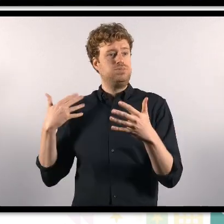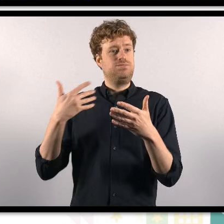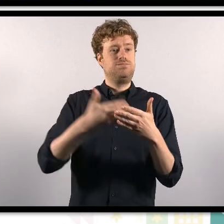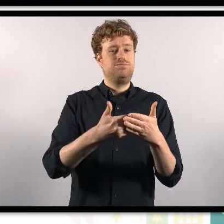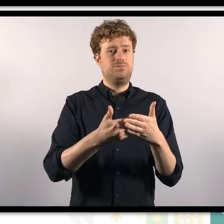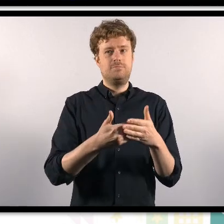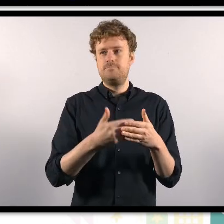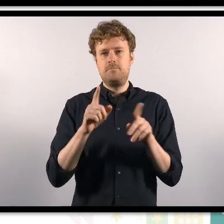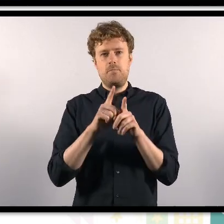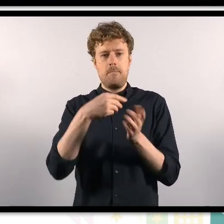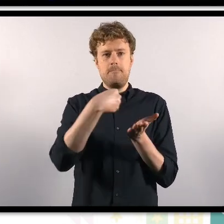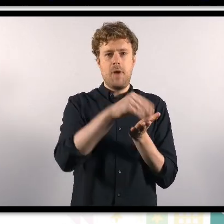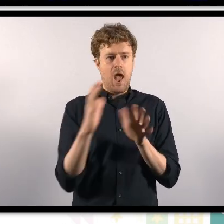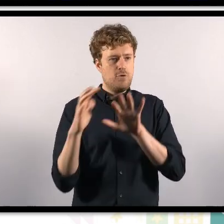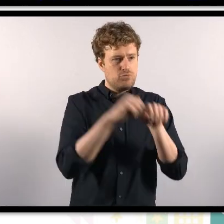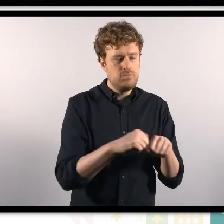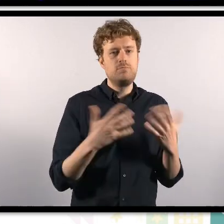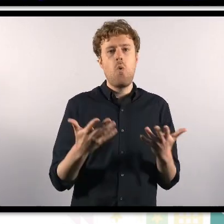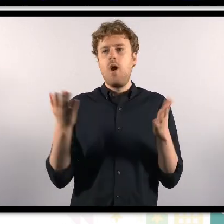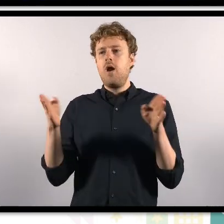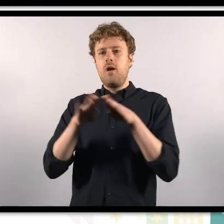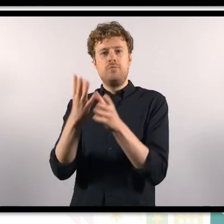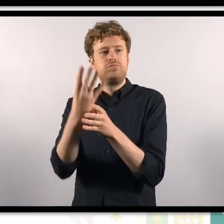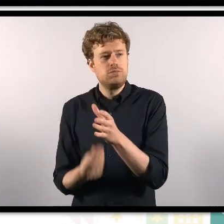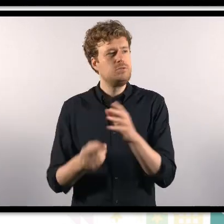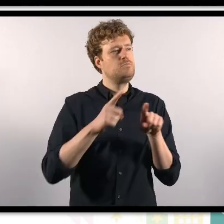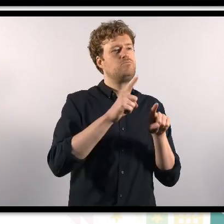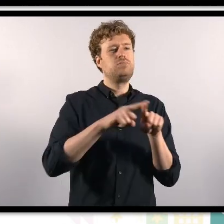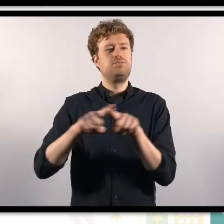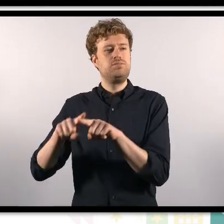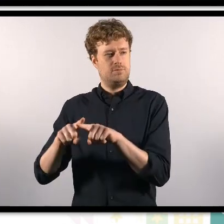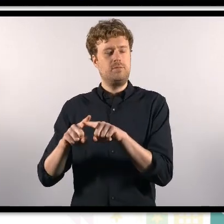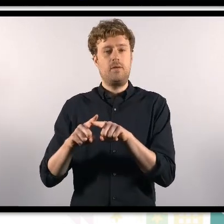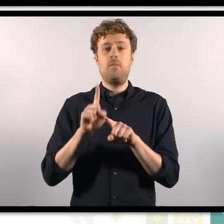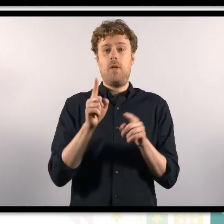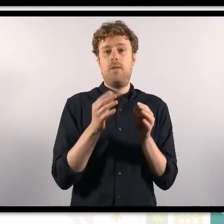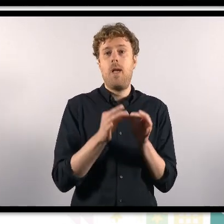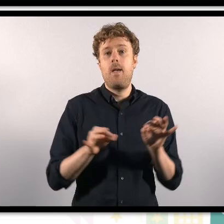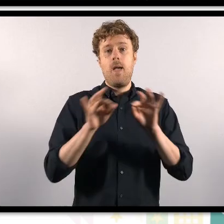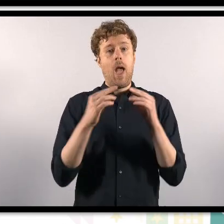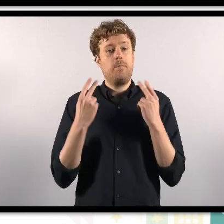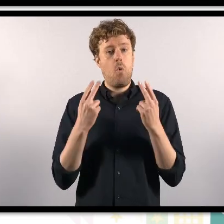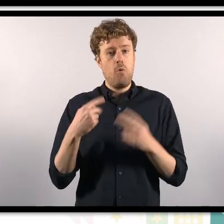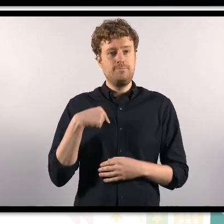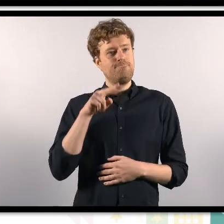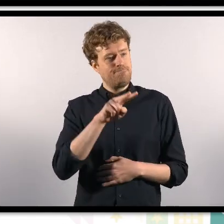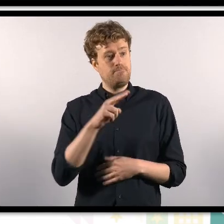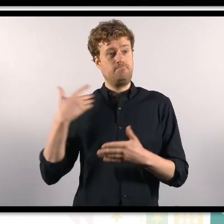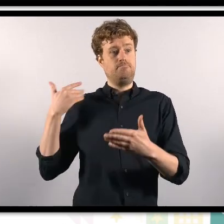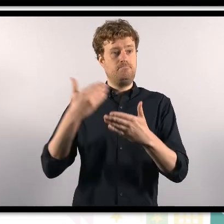native better, and they did it. Here we are. So small kernel of idea with passionate folks can